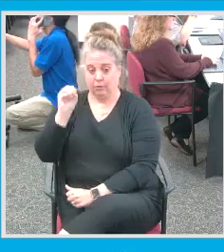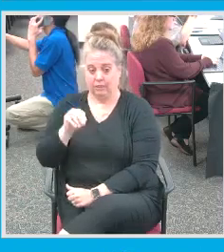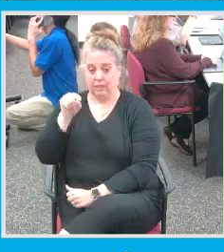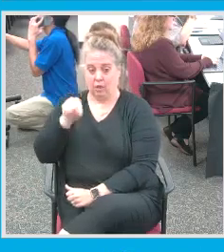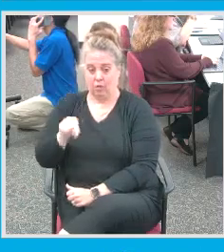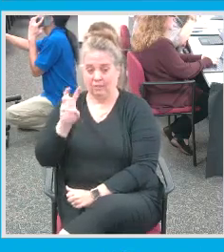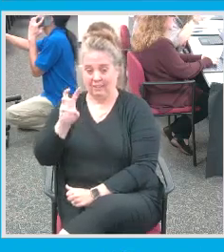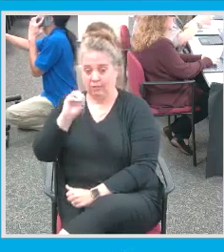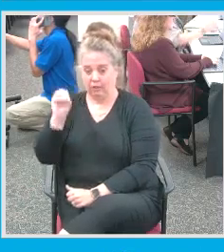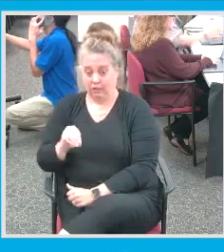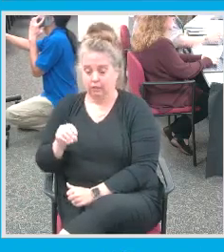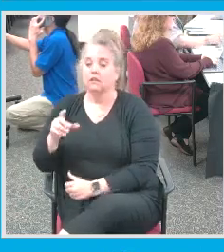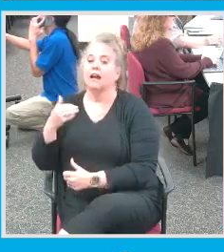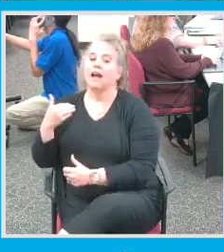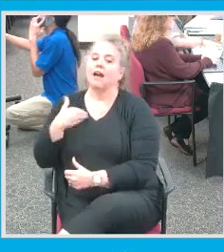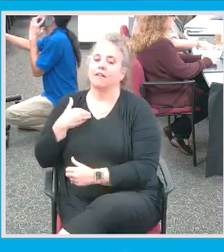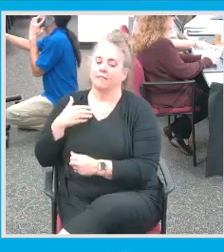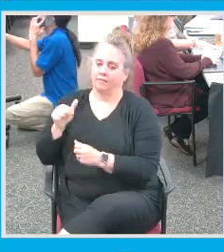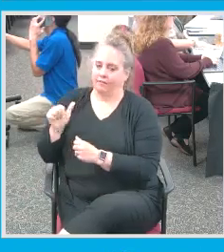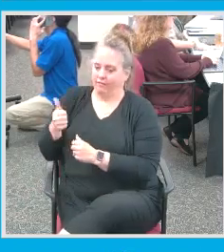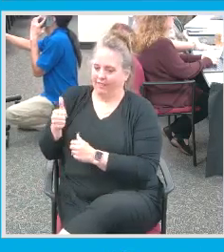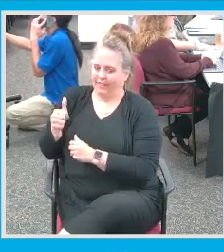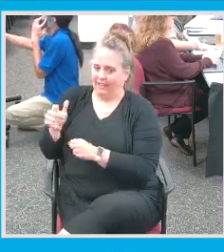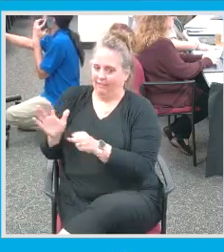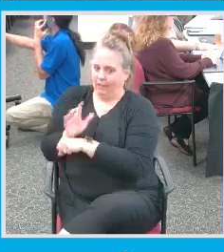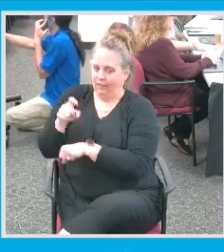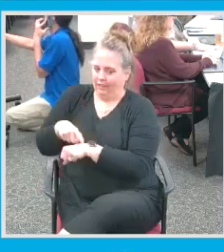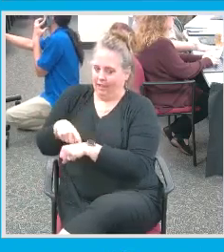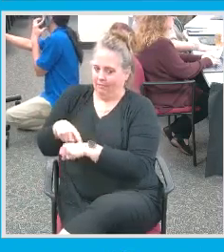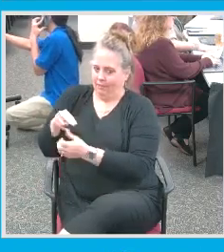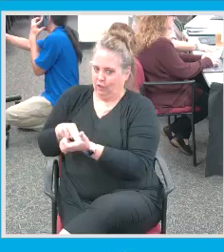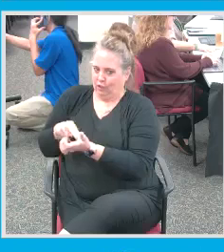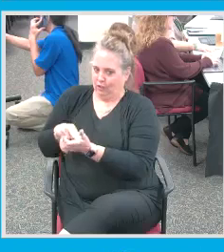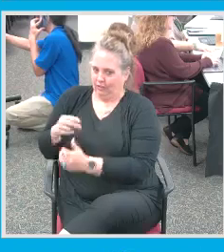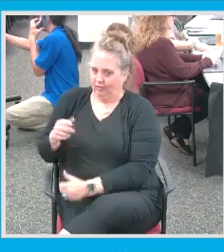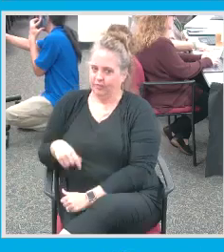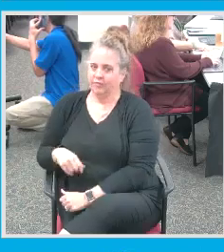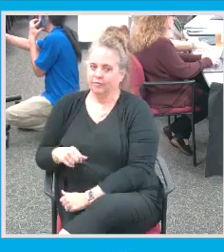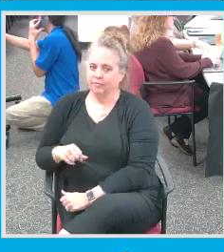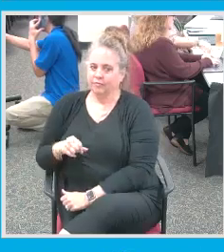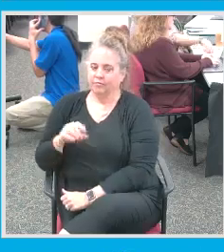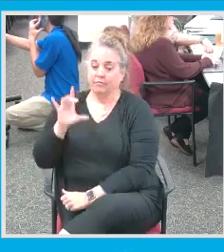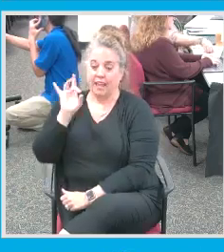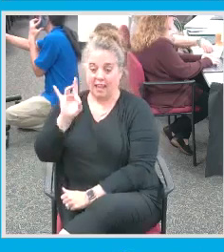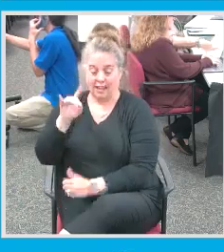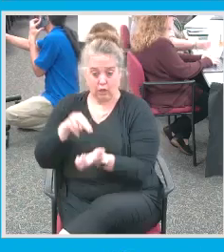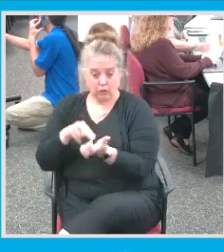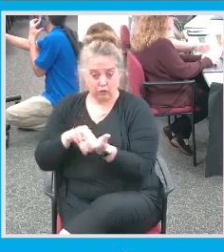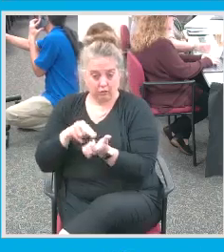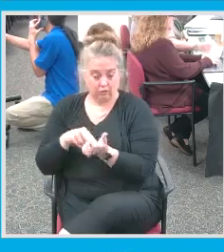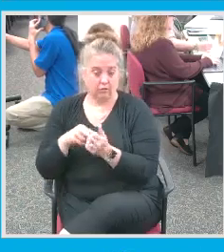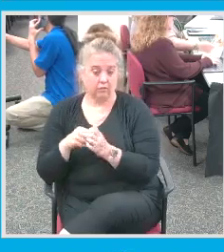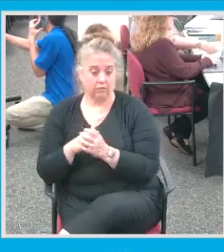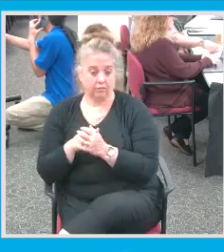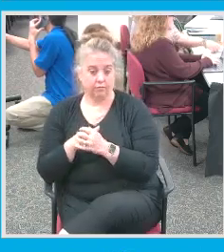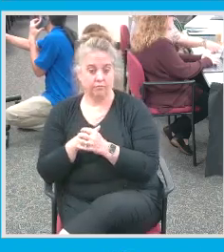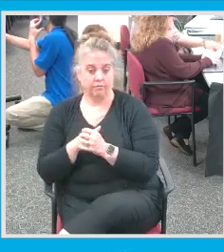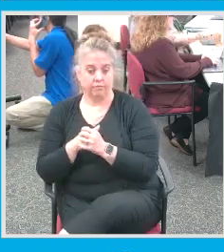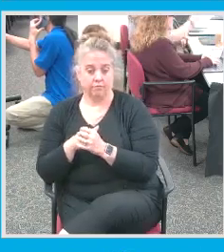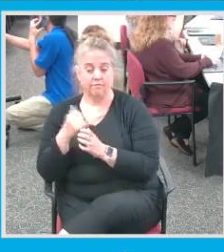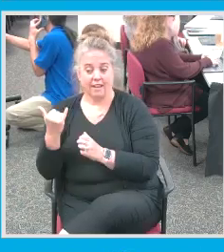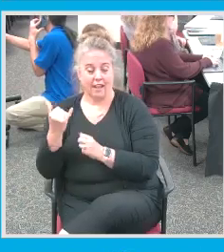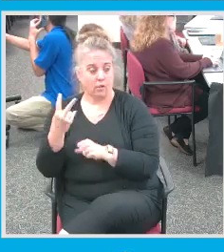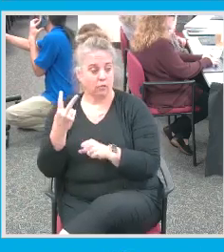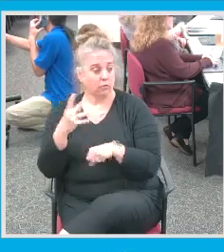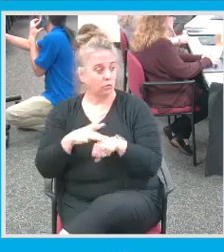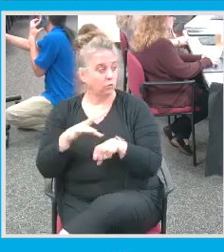program assistant, myself, this is the program manager, and 8 registered nurses, and we have 2 vacant positions currently. Are